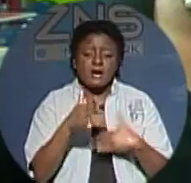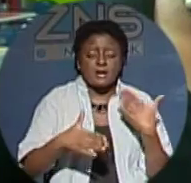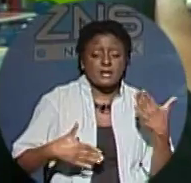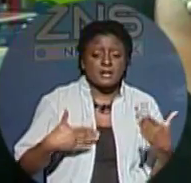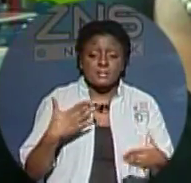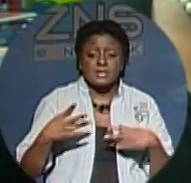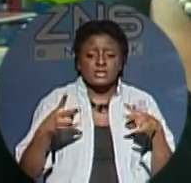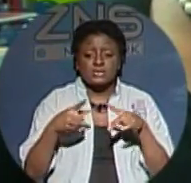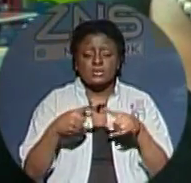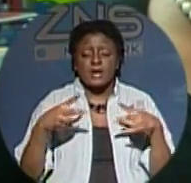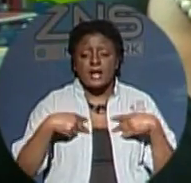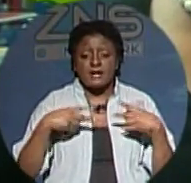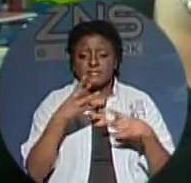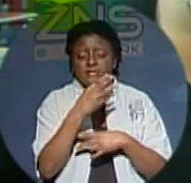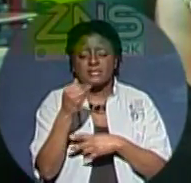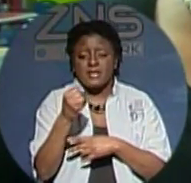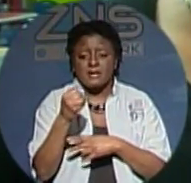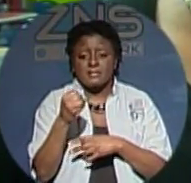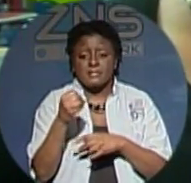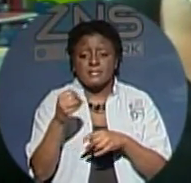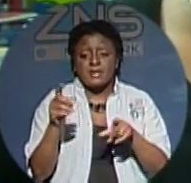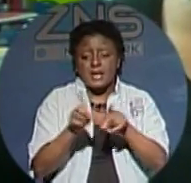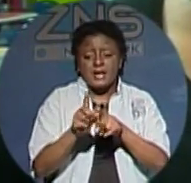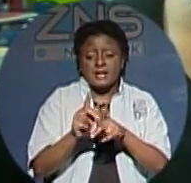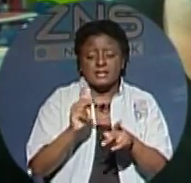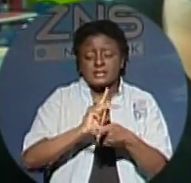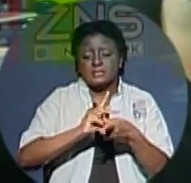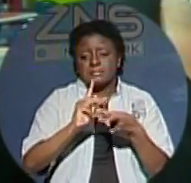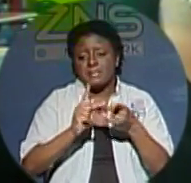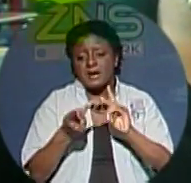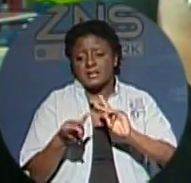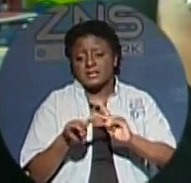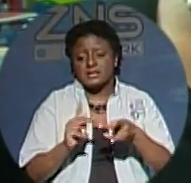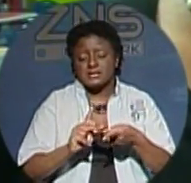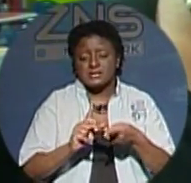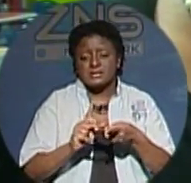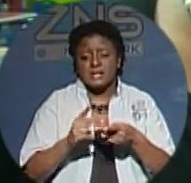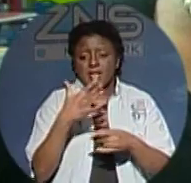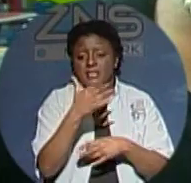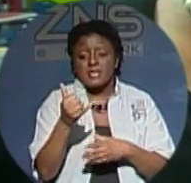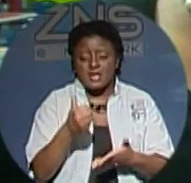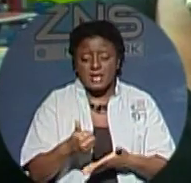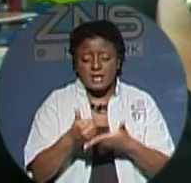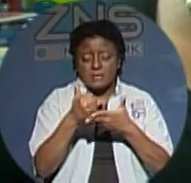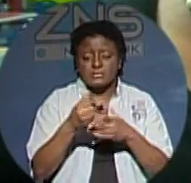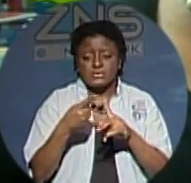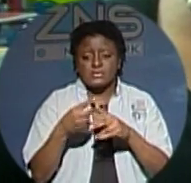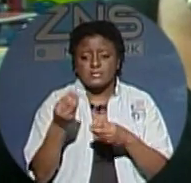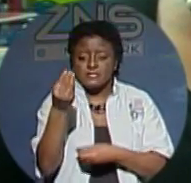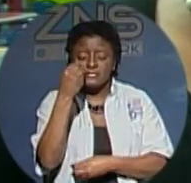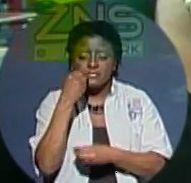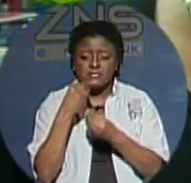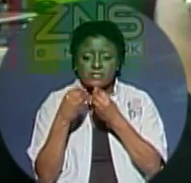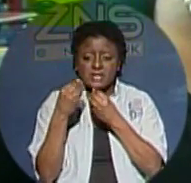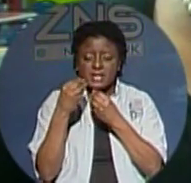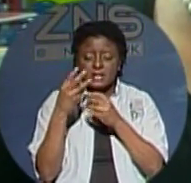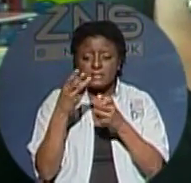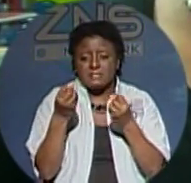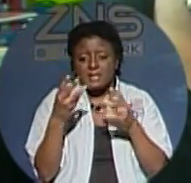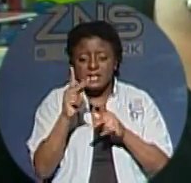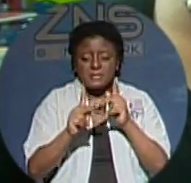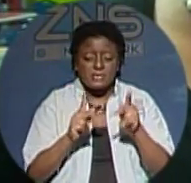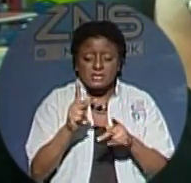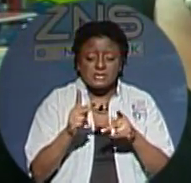Social Development, because they really do help to feed many of the persons that we see in our community that need